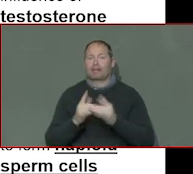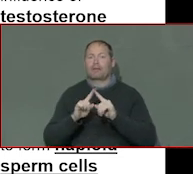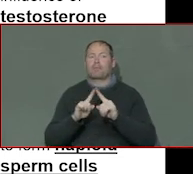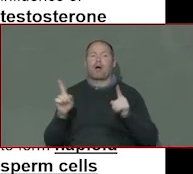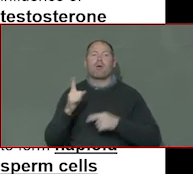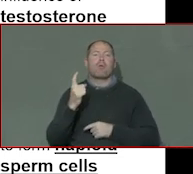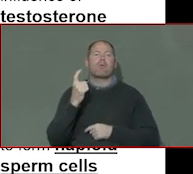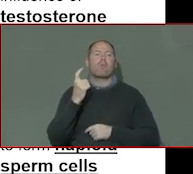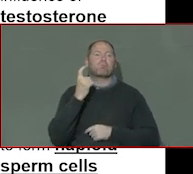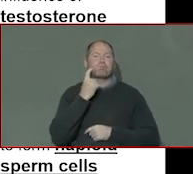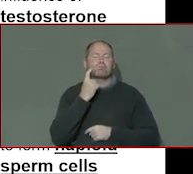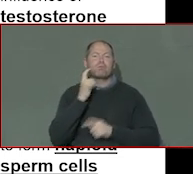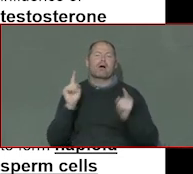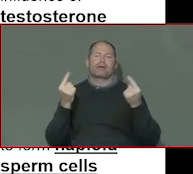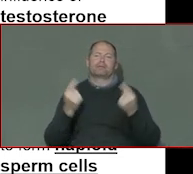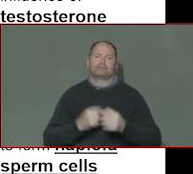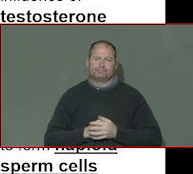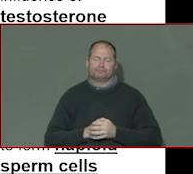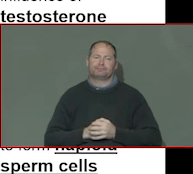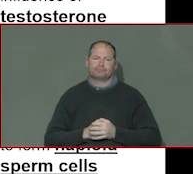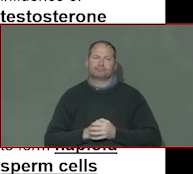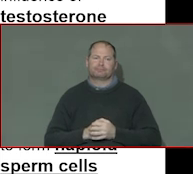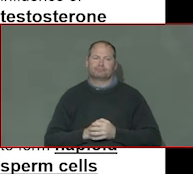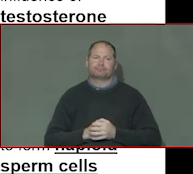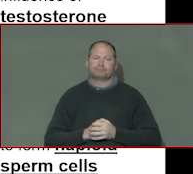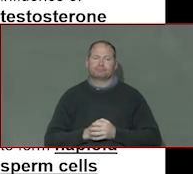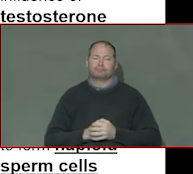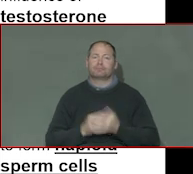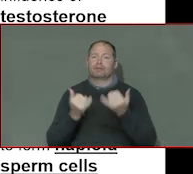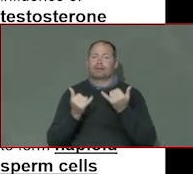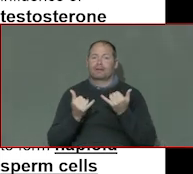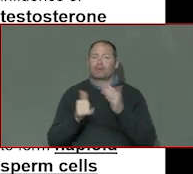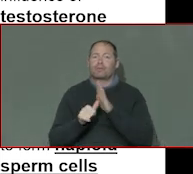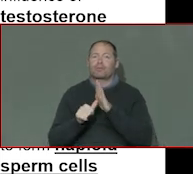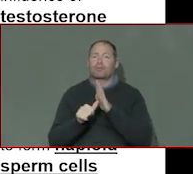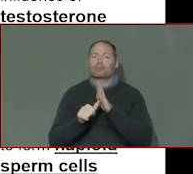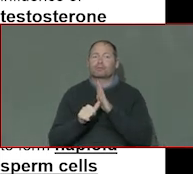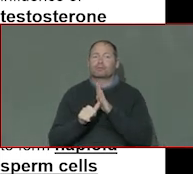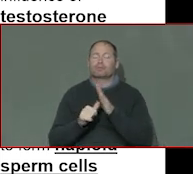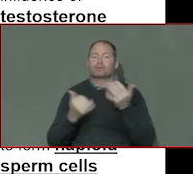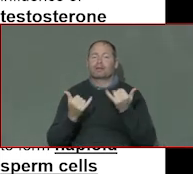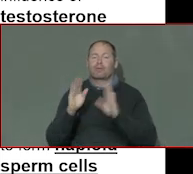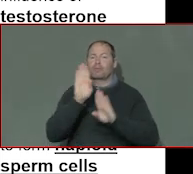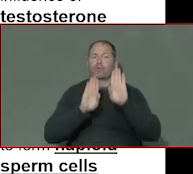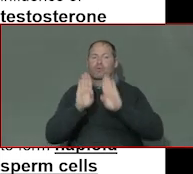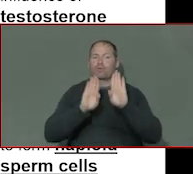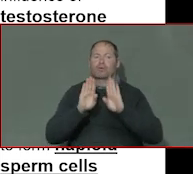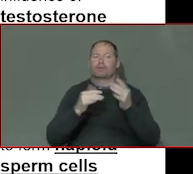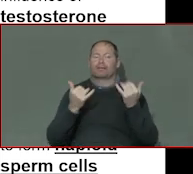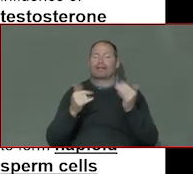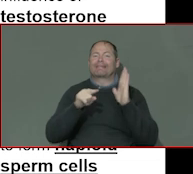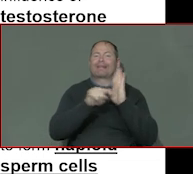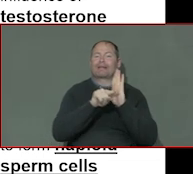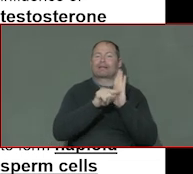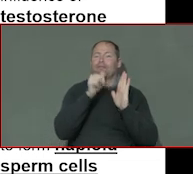get fertilized. So just make sure that we always in biology must be able to answer in the negative as